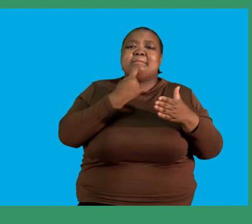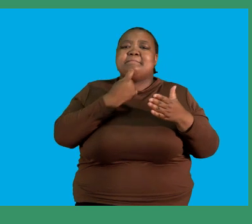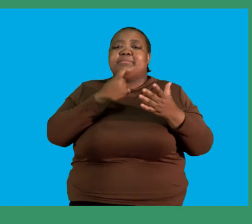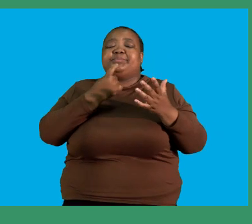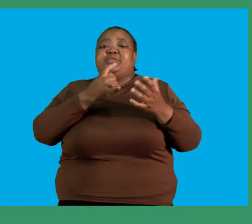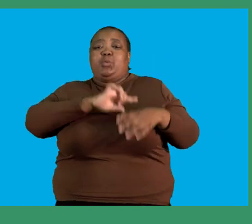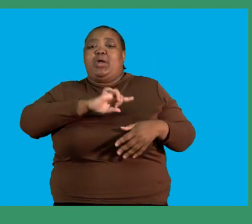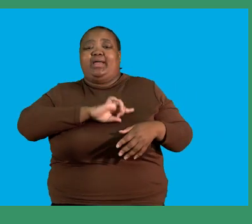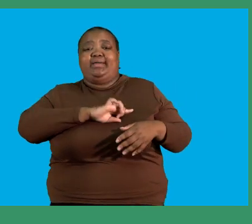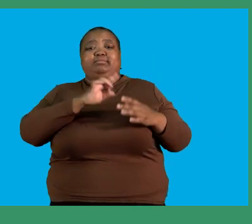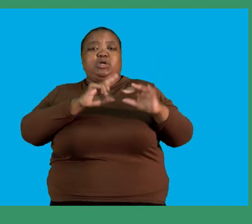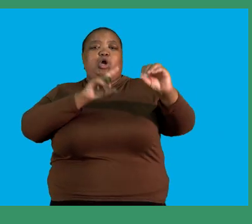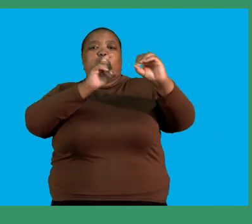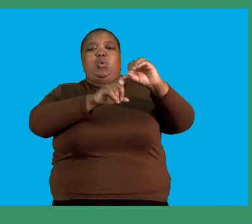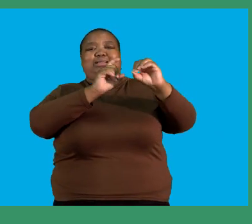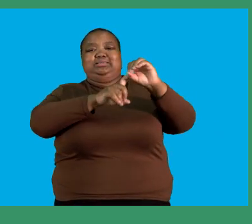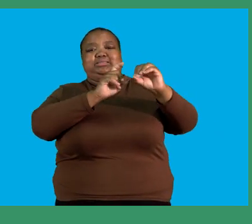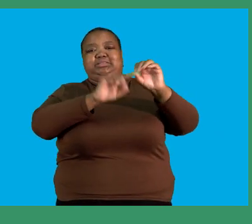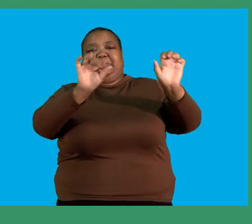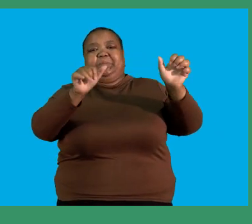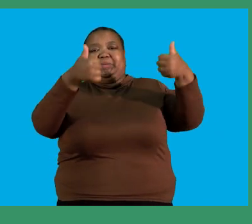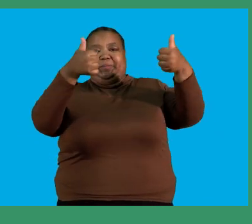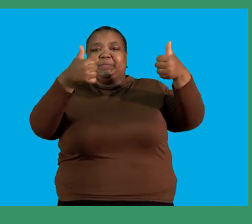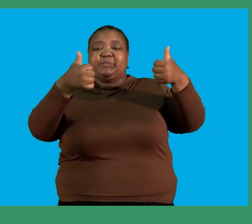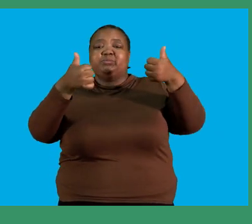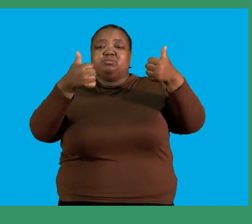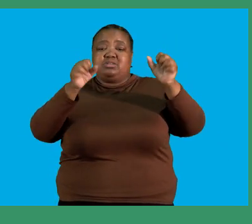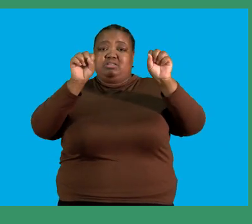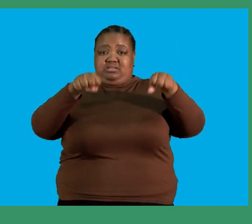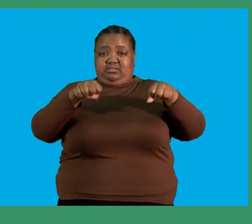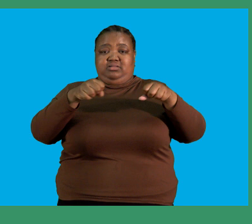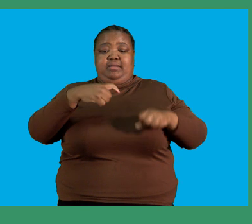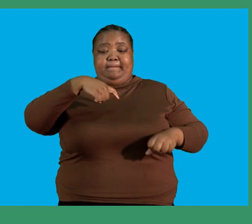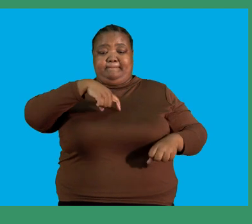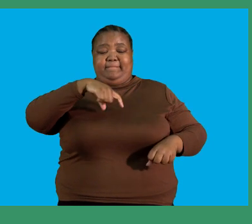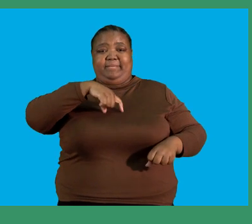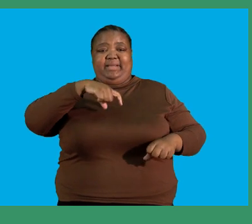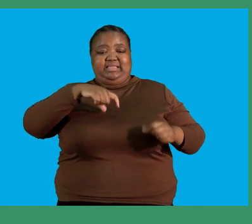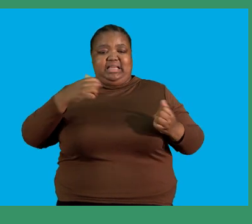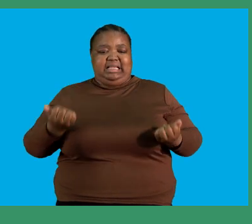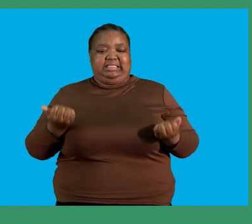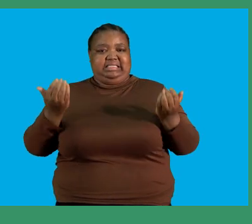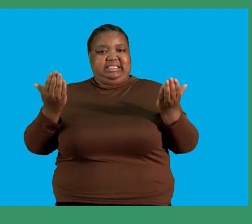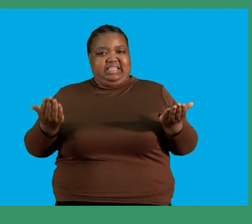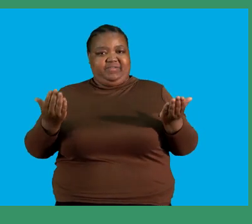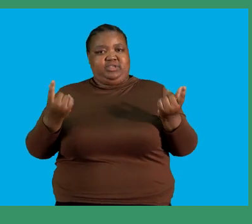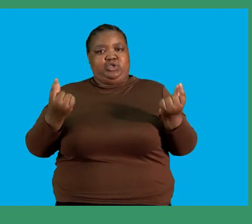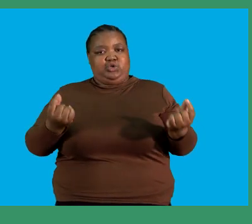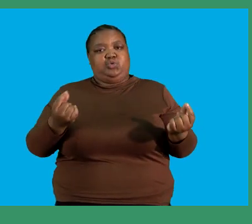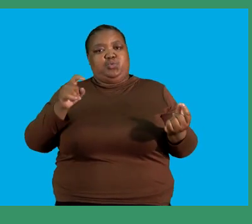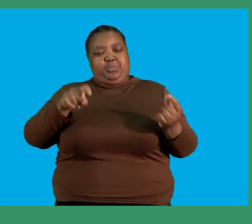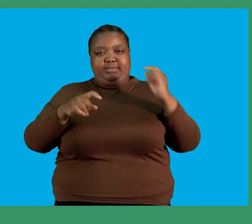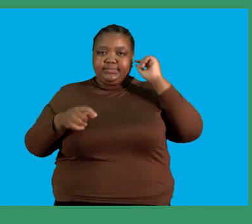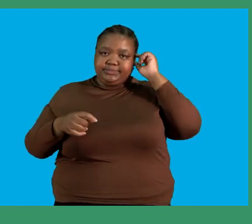quality. Now, you must also, very important, offer a personalized service. In other